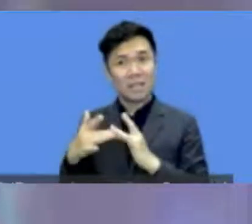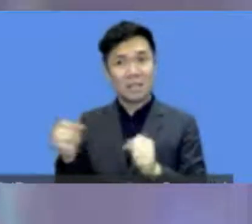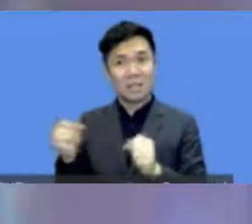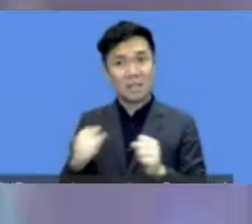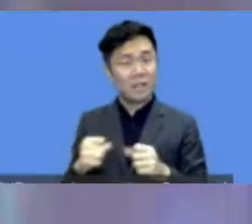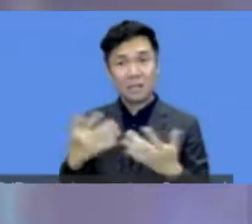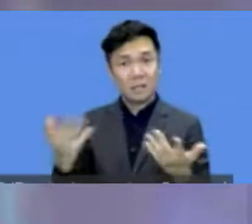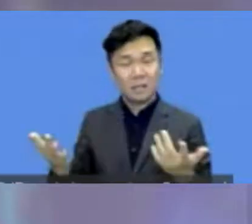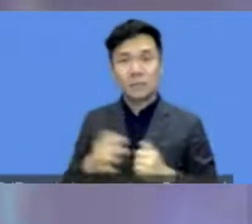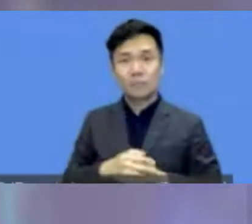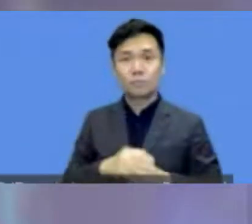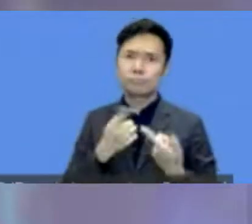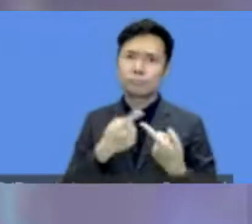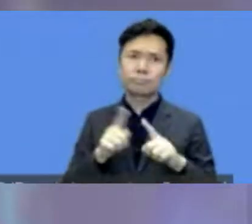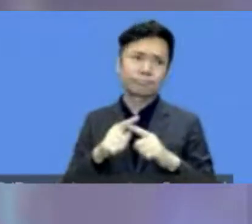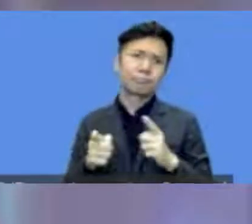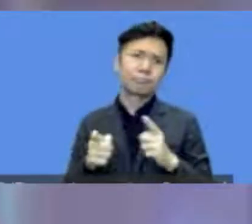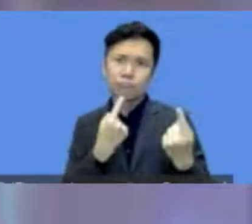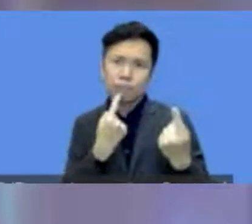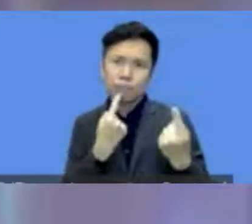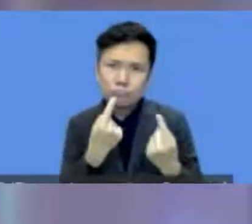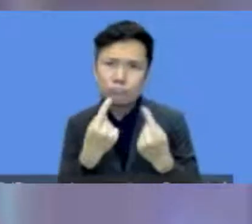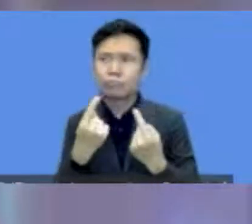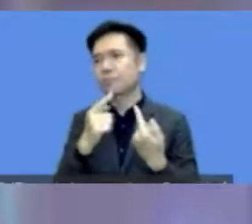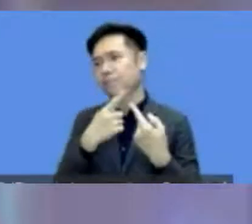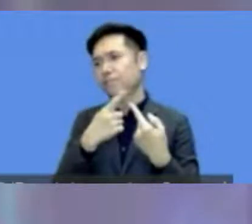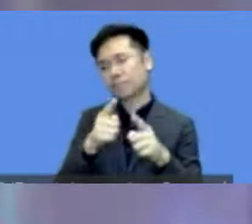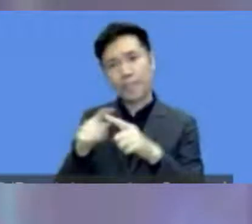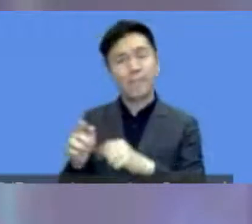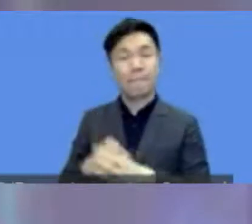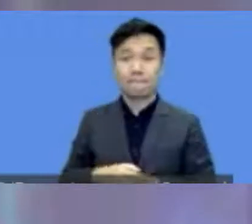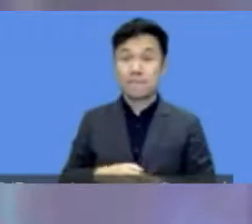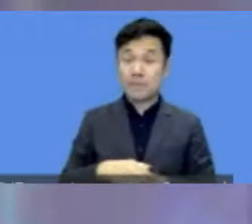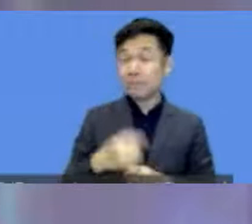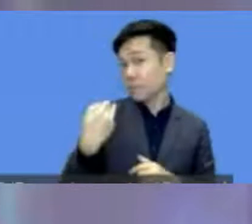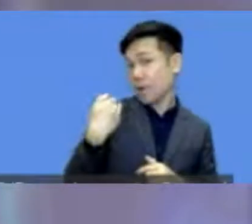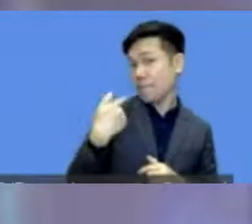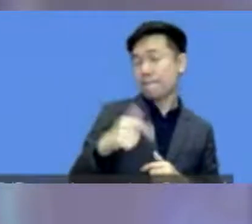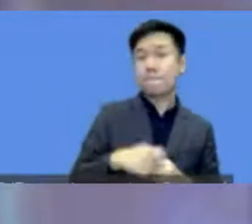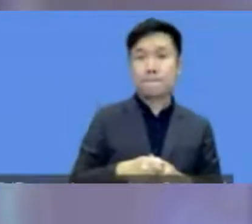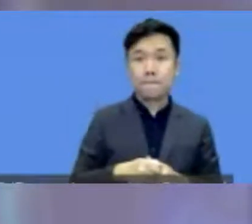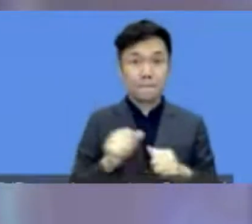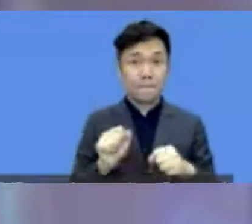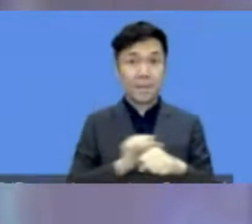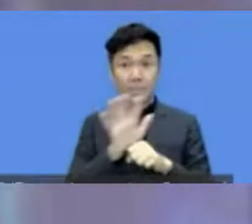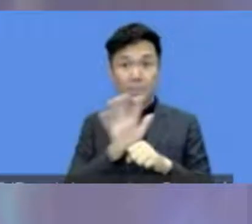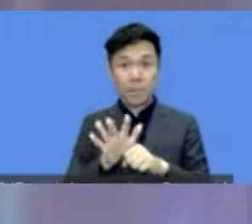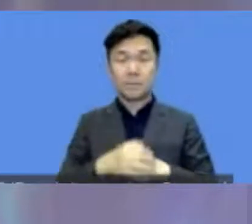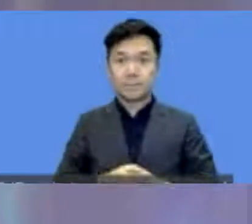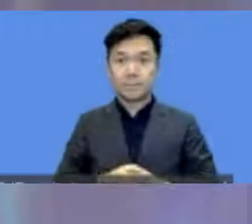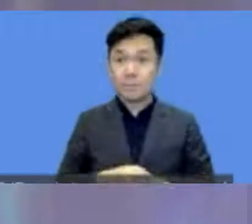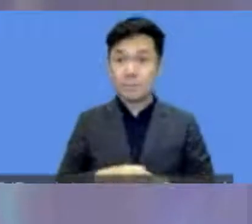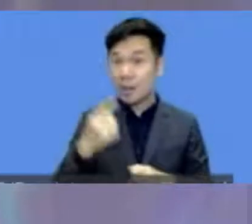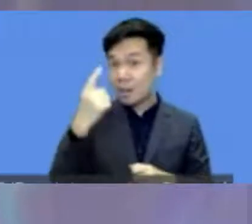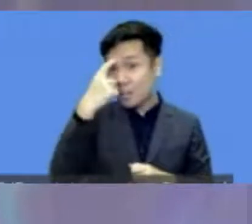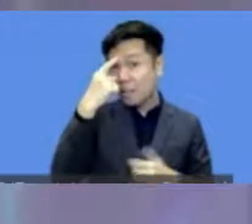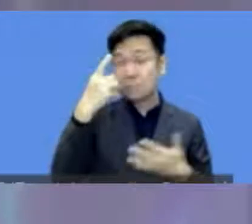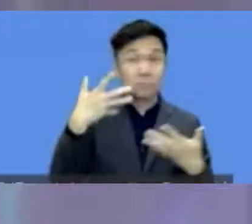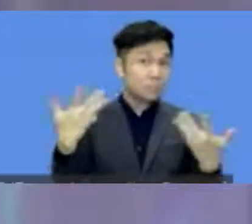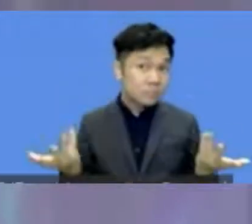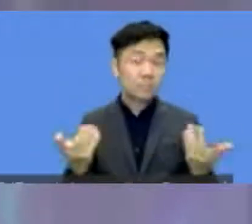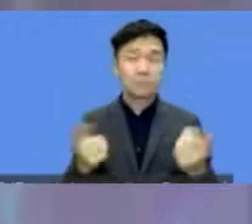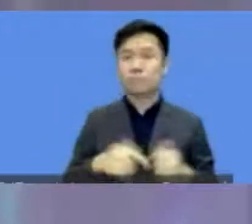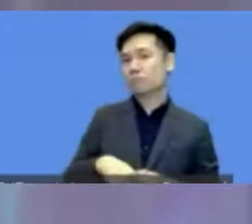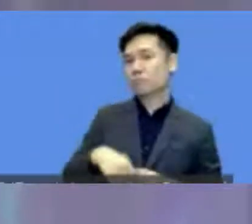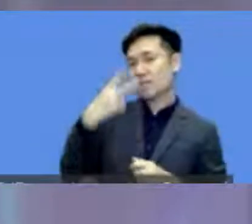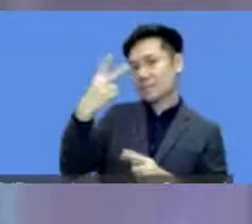ways of communicating educational resources to other people, even during a pandemic. So the way we've seen things like on